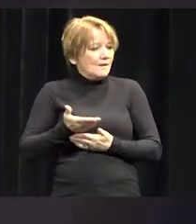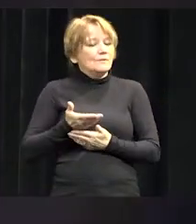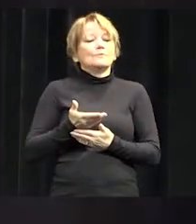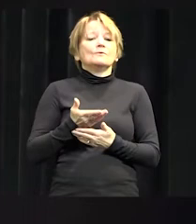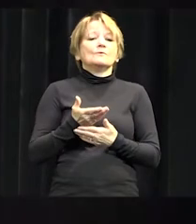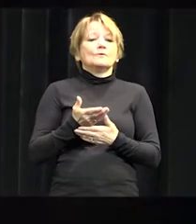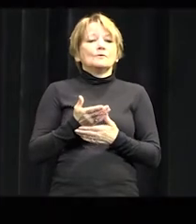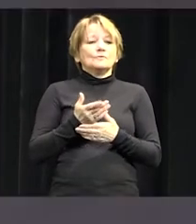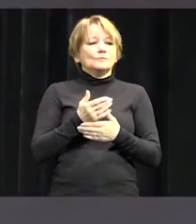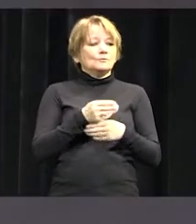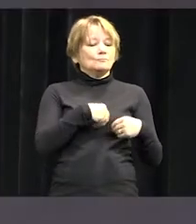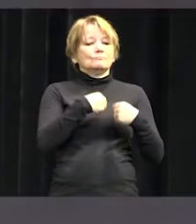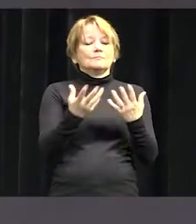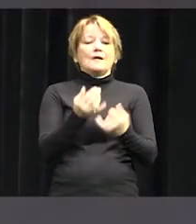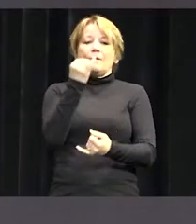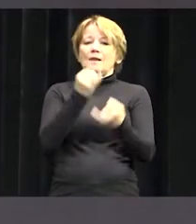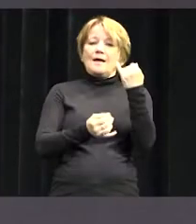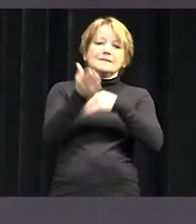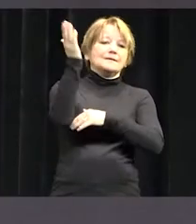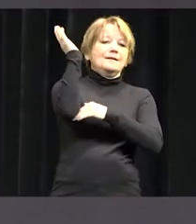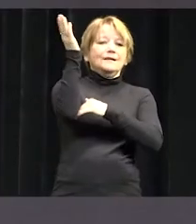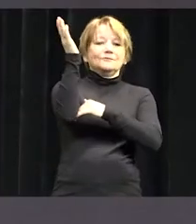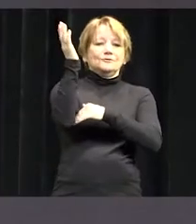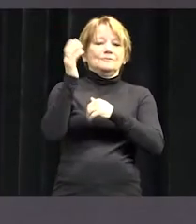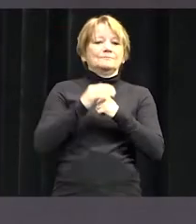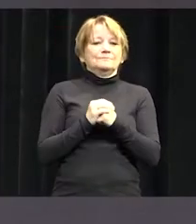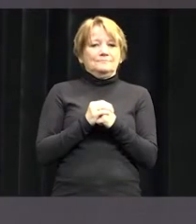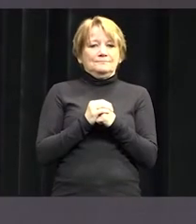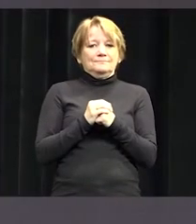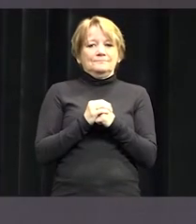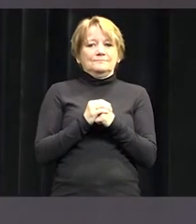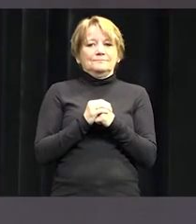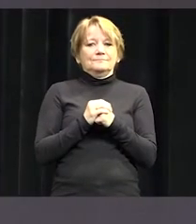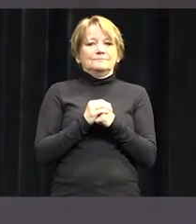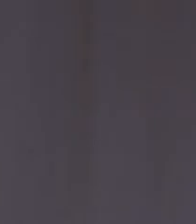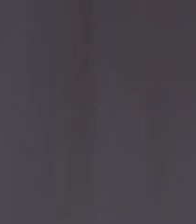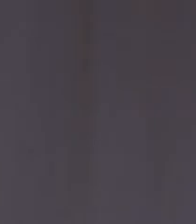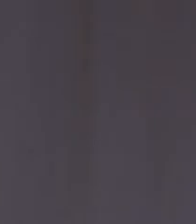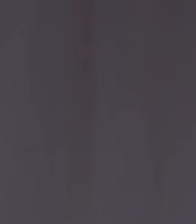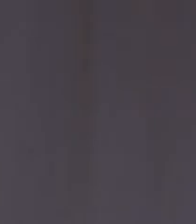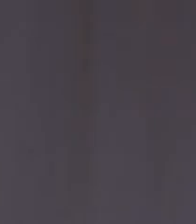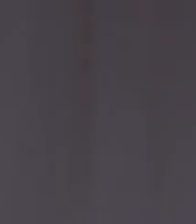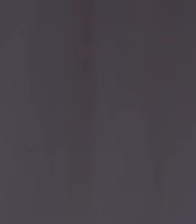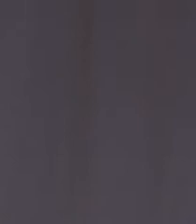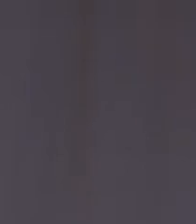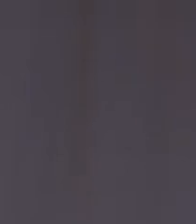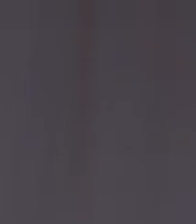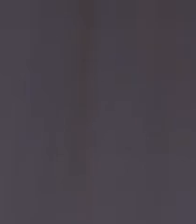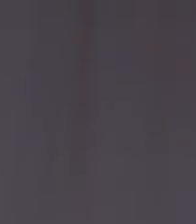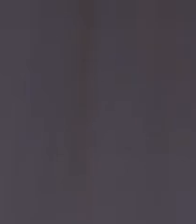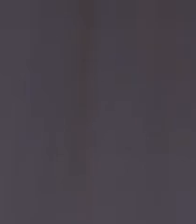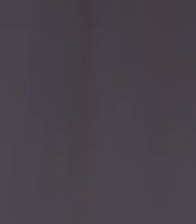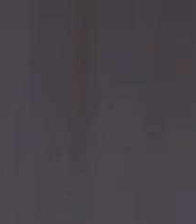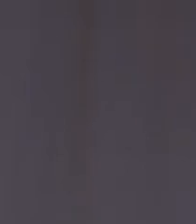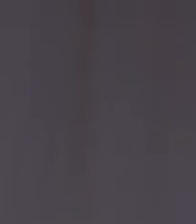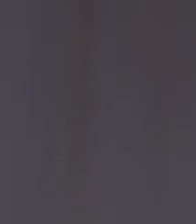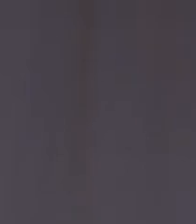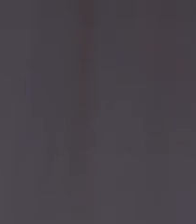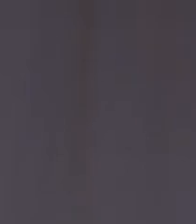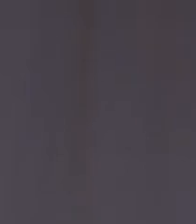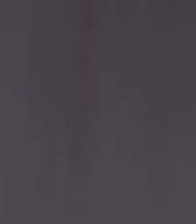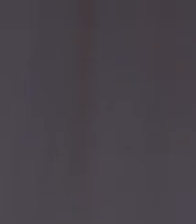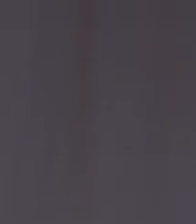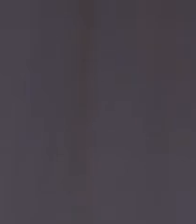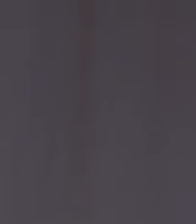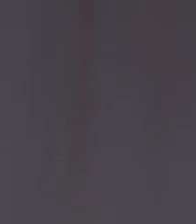our last lecture good evening everyone it is such an honor and a matter of bright for me to receive